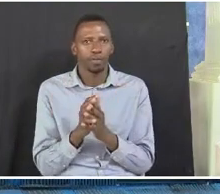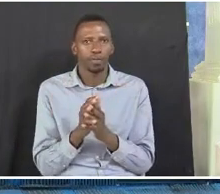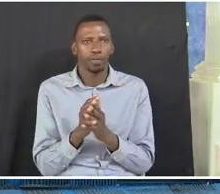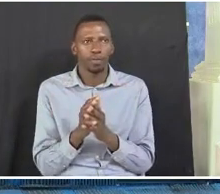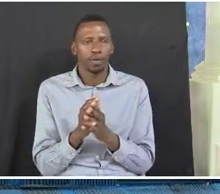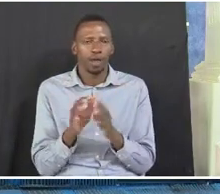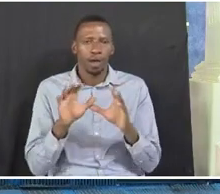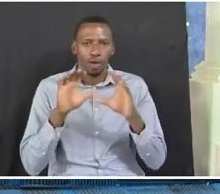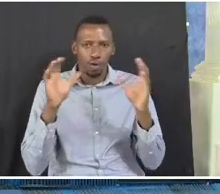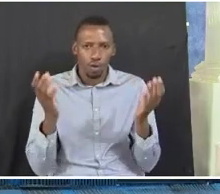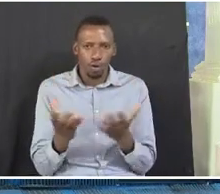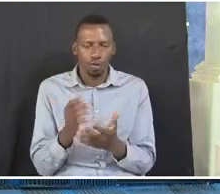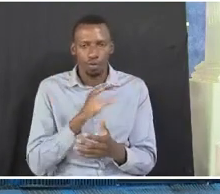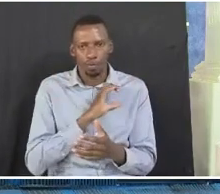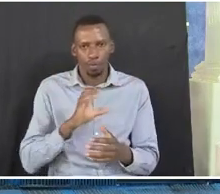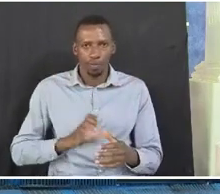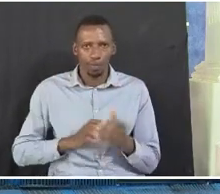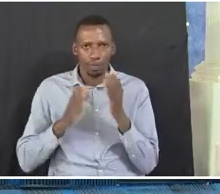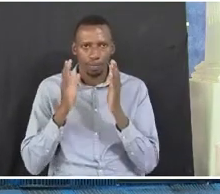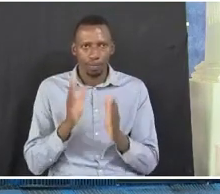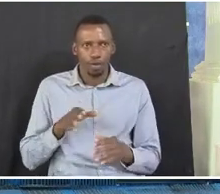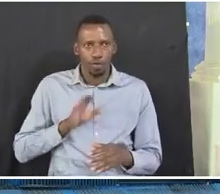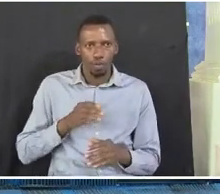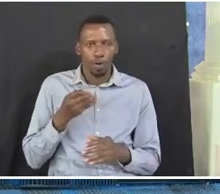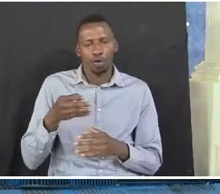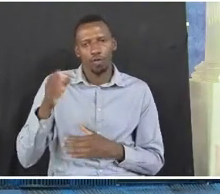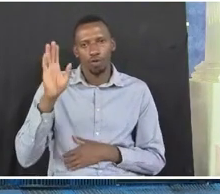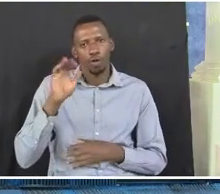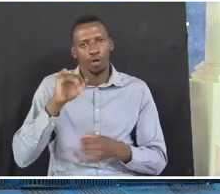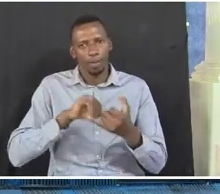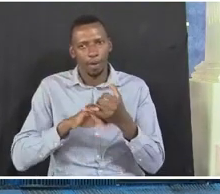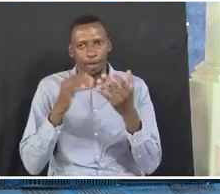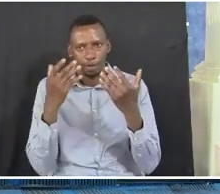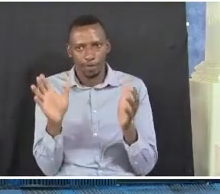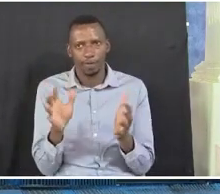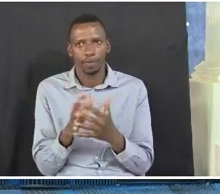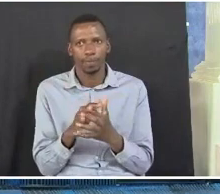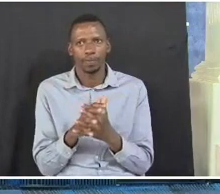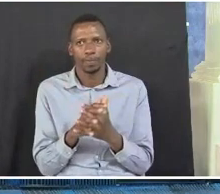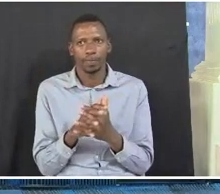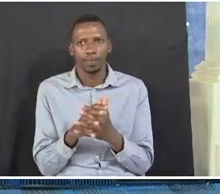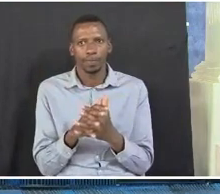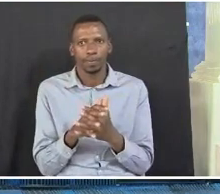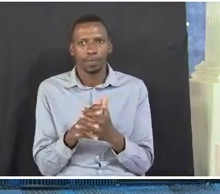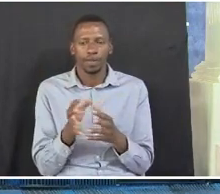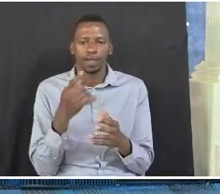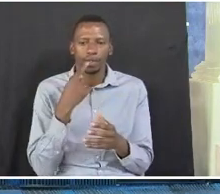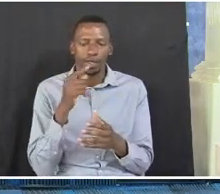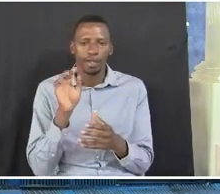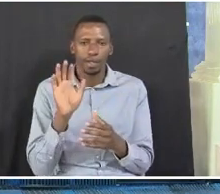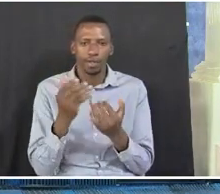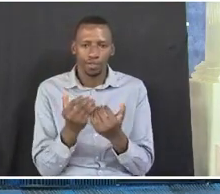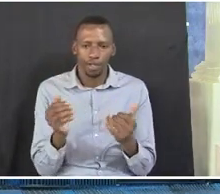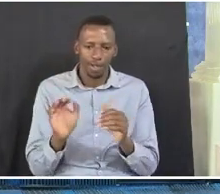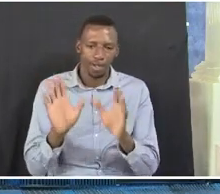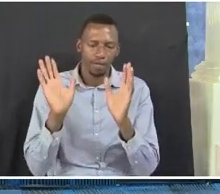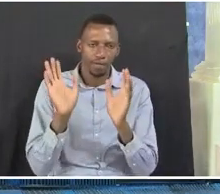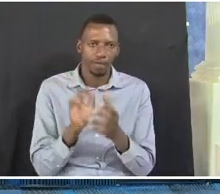whole Christian, a whole woman of God, married, telling her child, leave the utensils